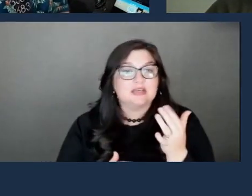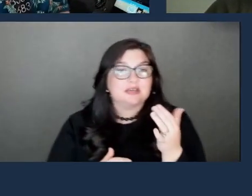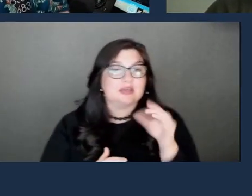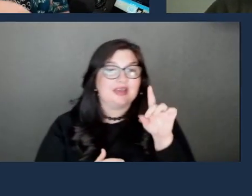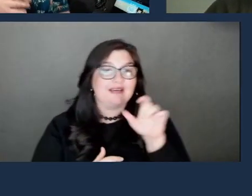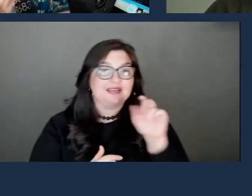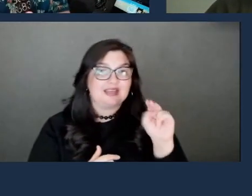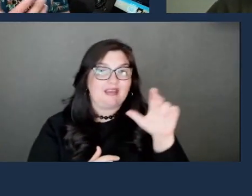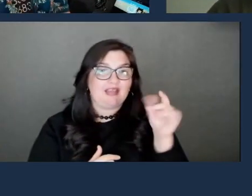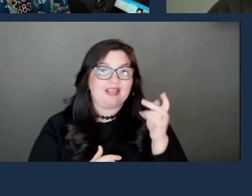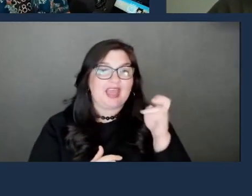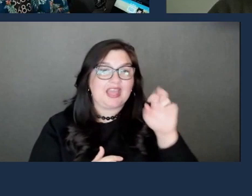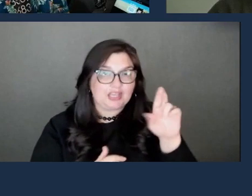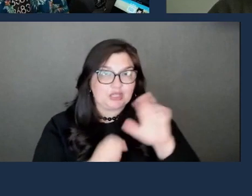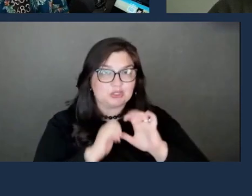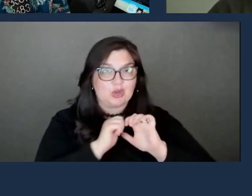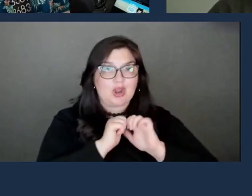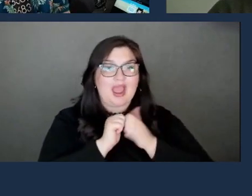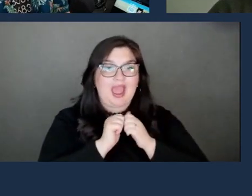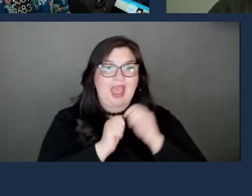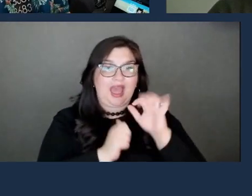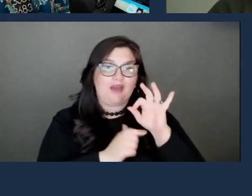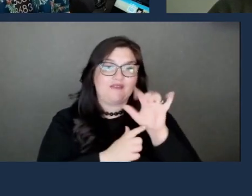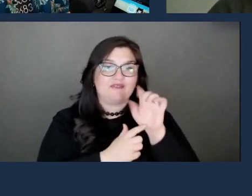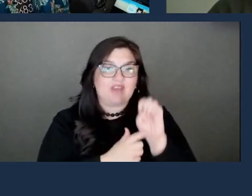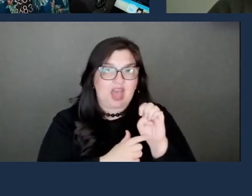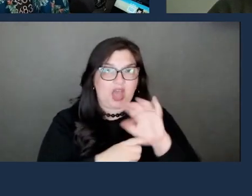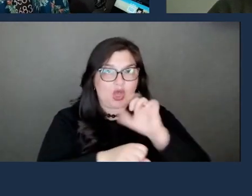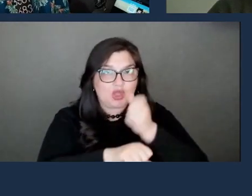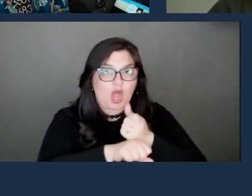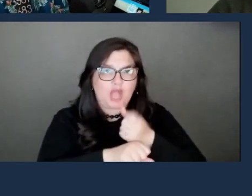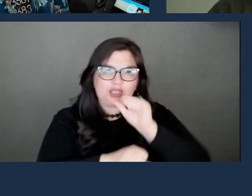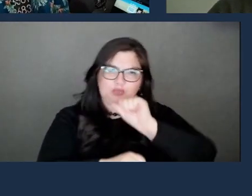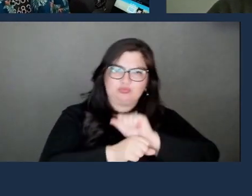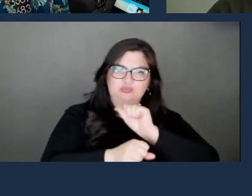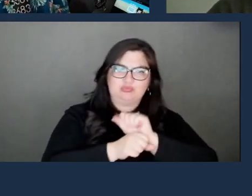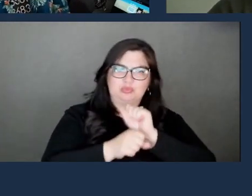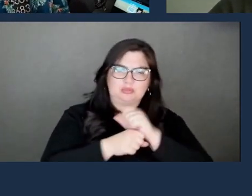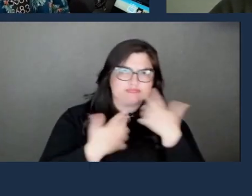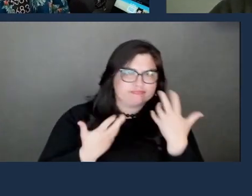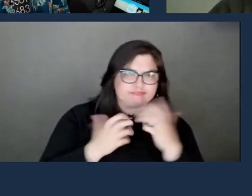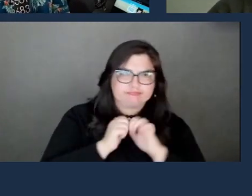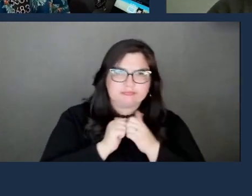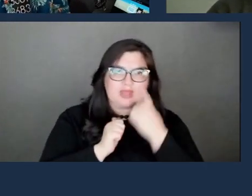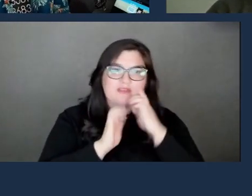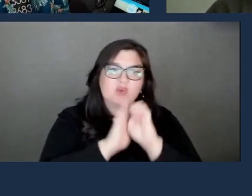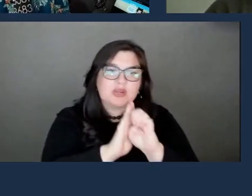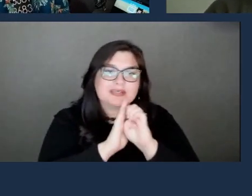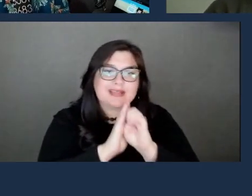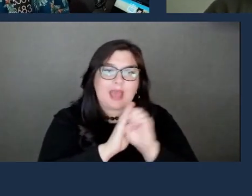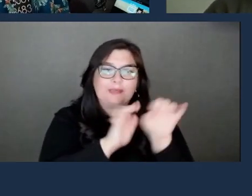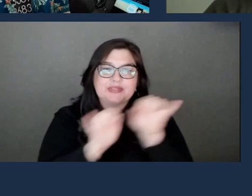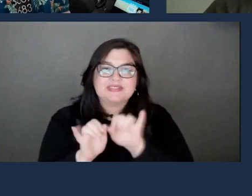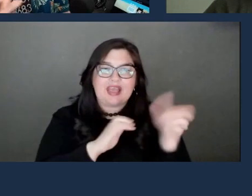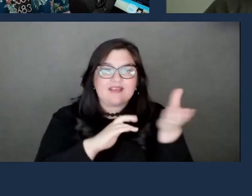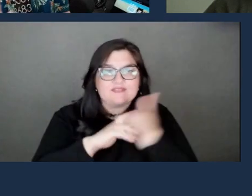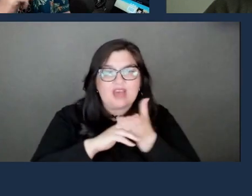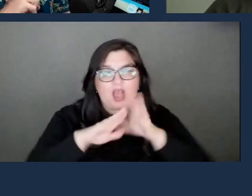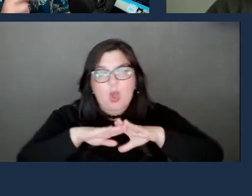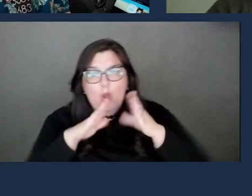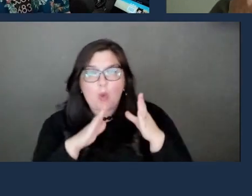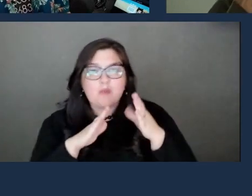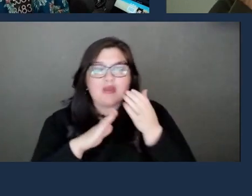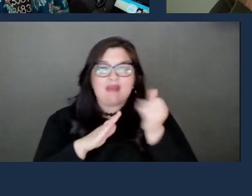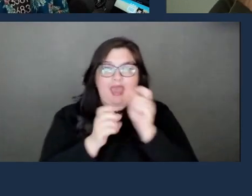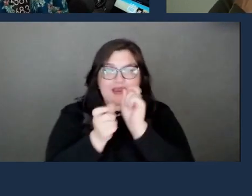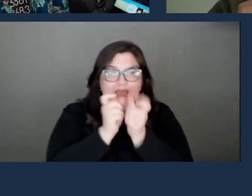work? Same file is opened up or edited from two different buckets, or being uploaded with the same name. Is there some sort of a way you handle